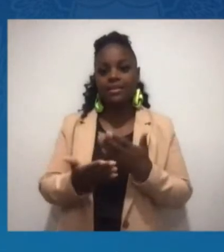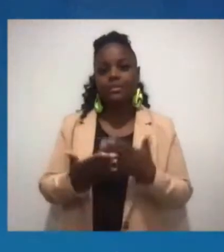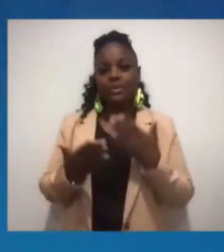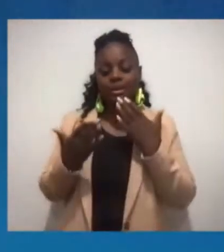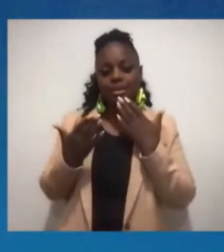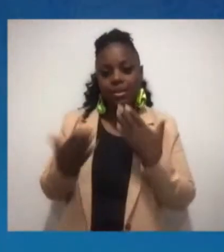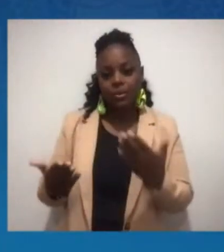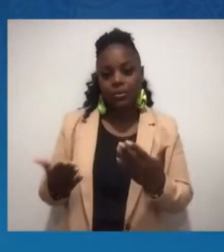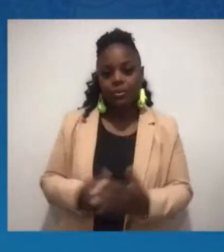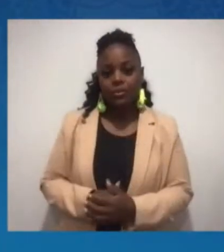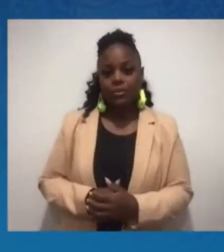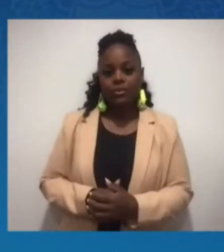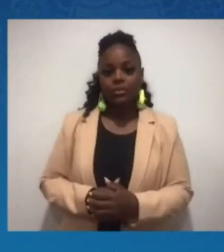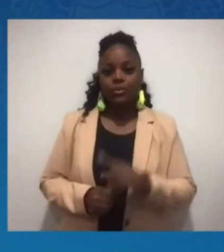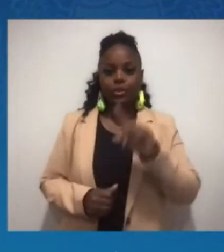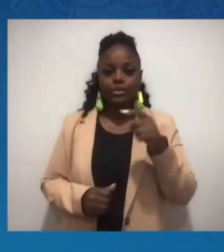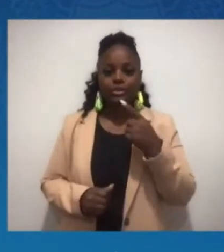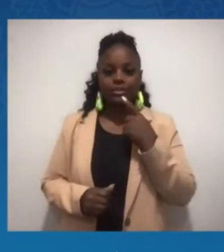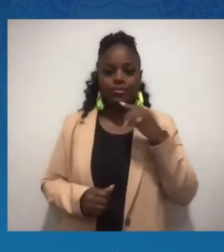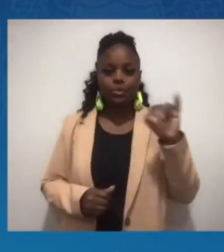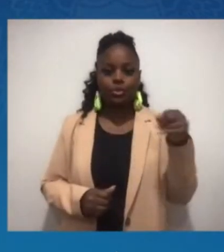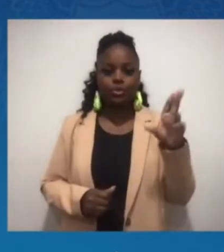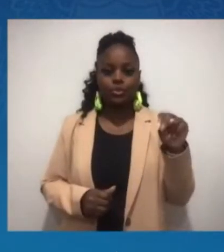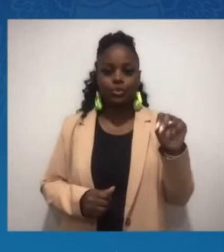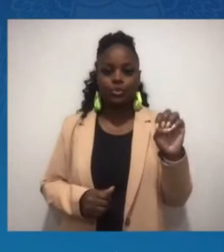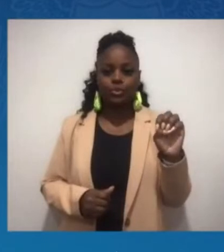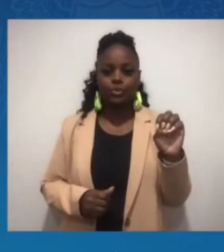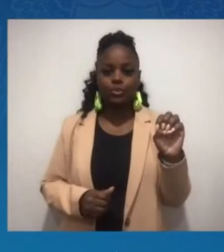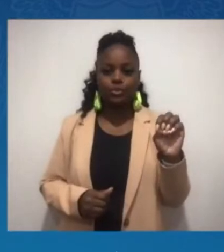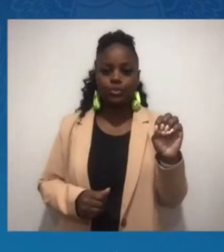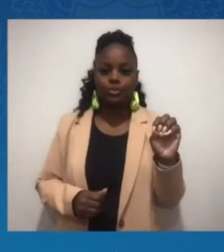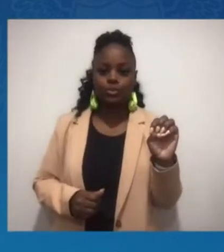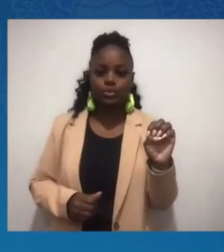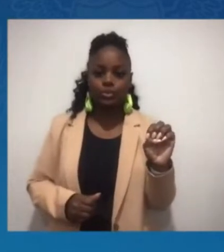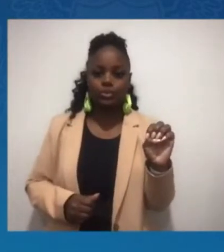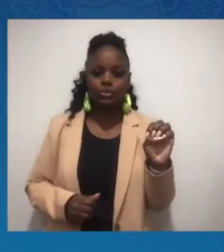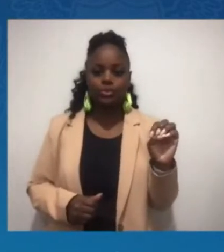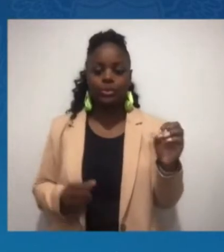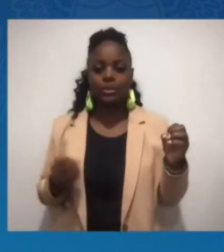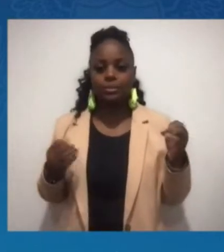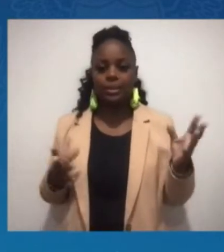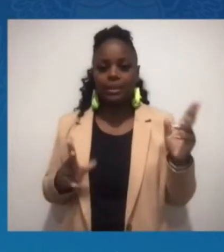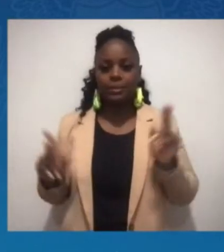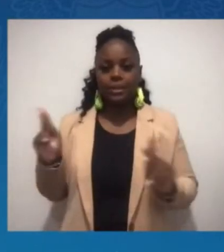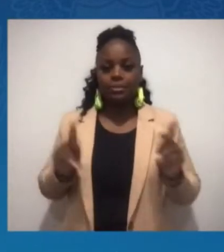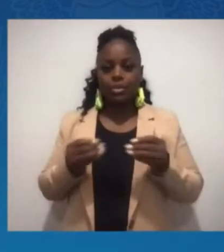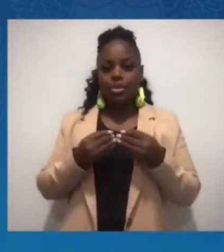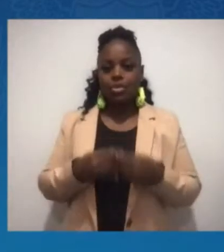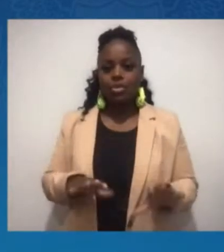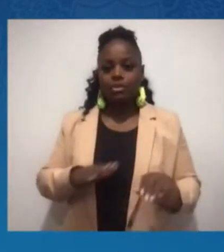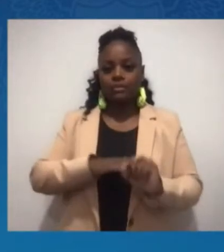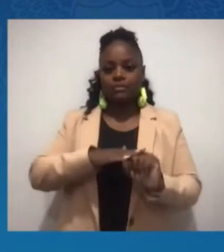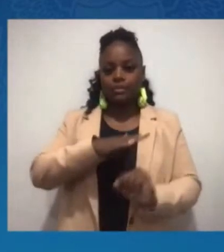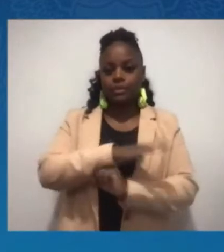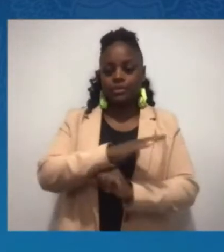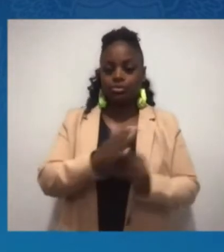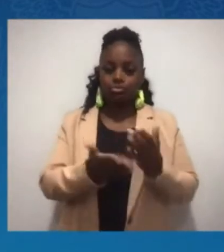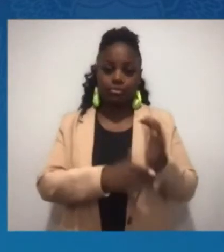24, millions of people lost fundamental rights thanks to the actions of elected officials they never had to vote